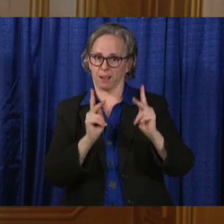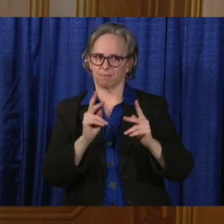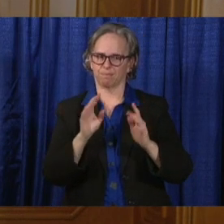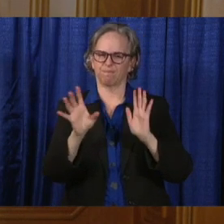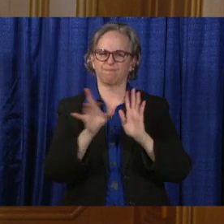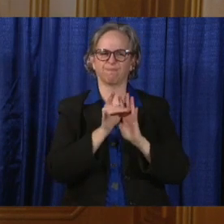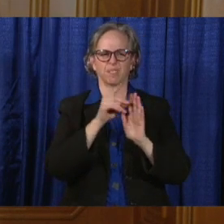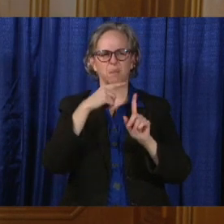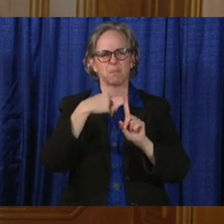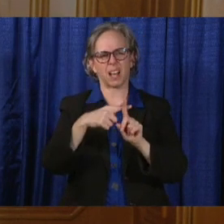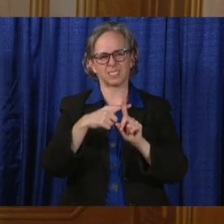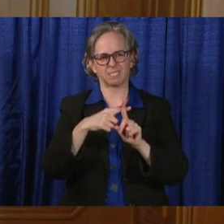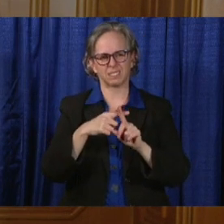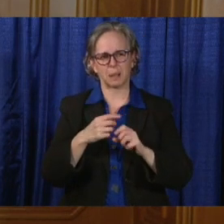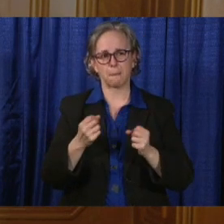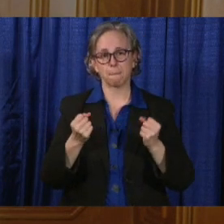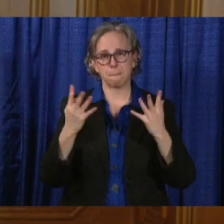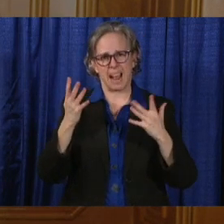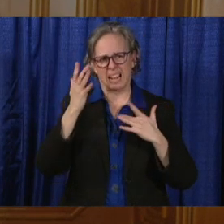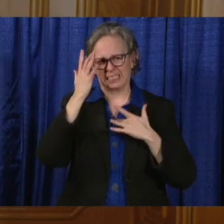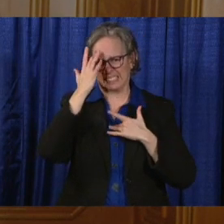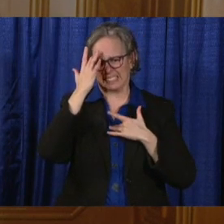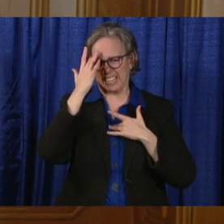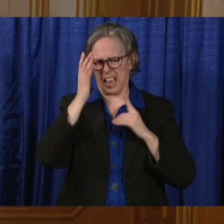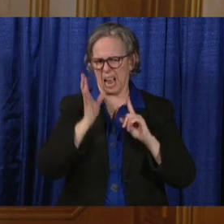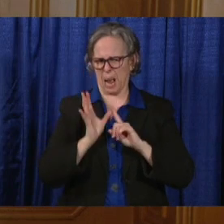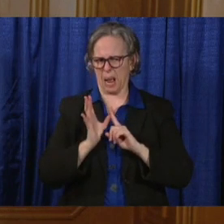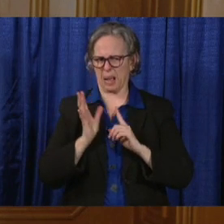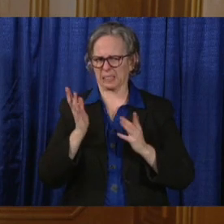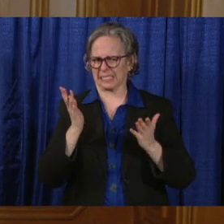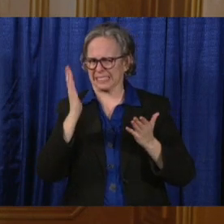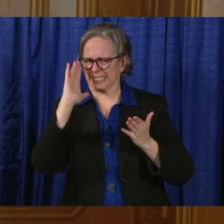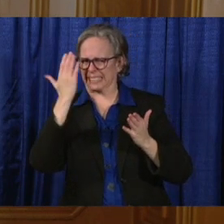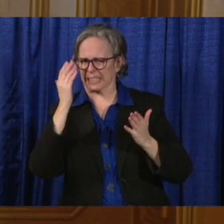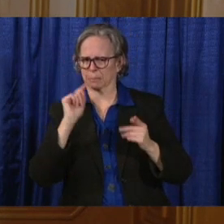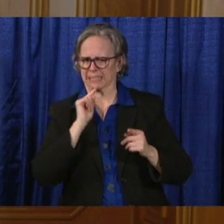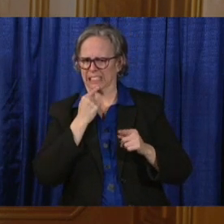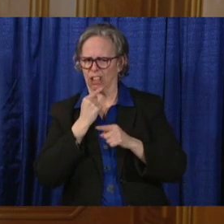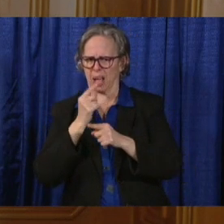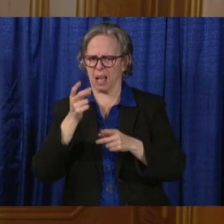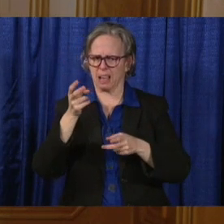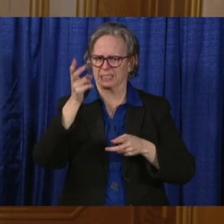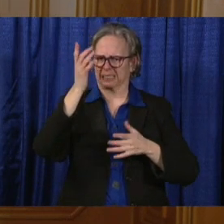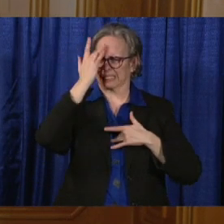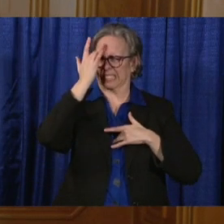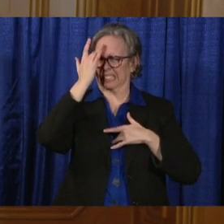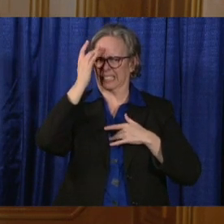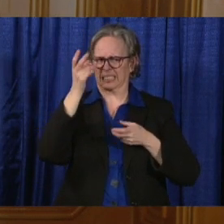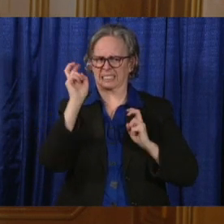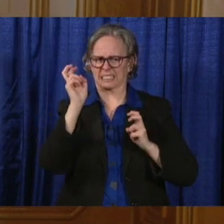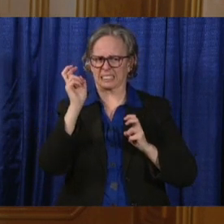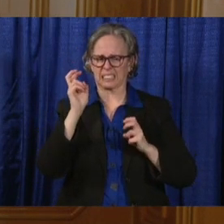shown symptoms, and some of these very serious. 3 inmates have died.